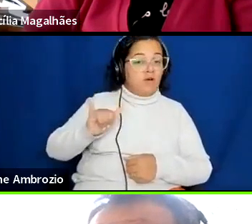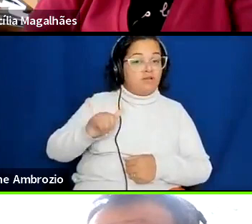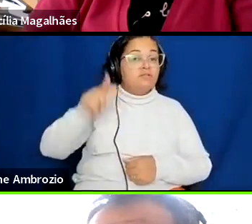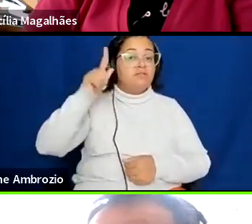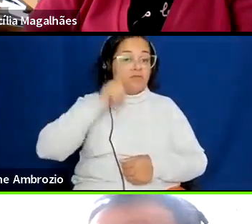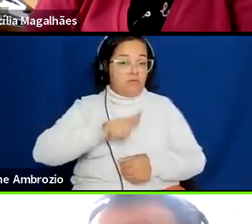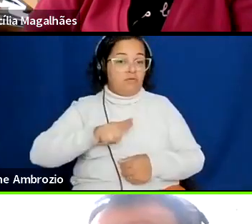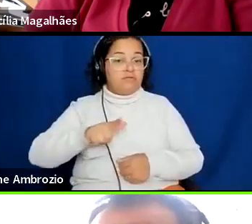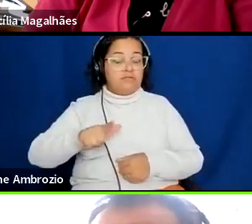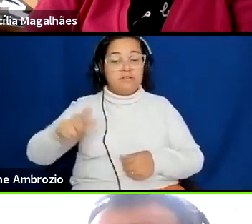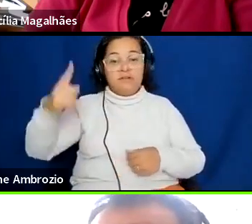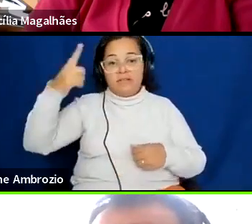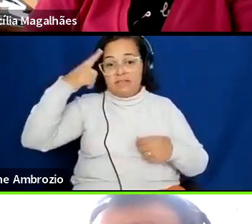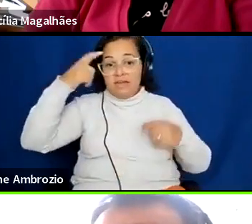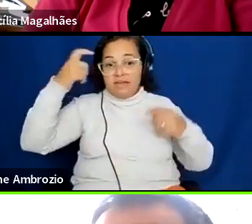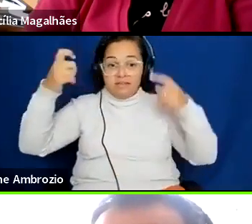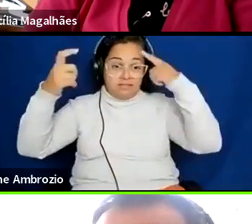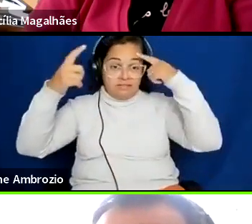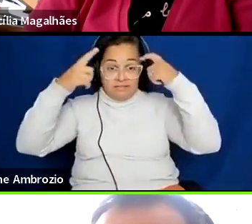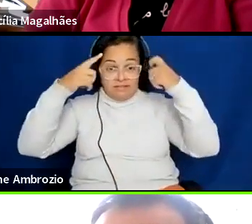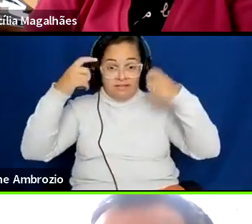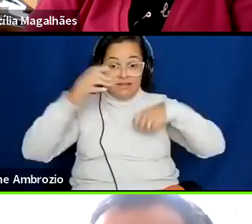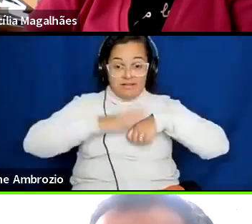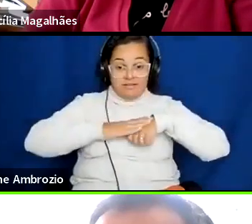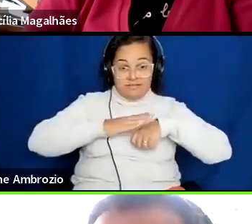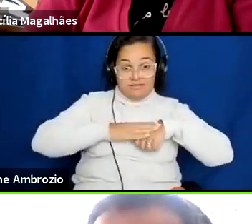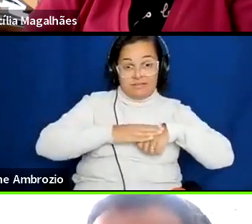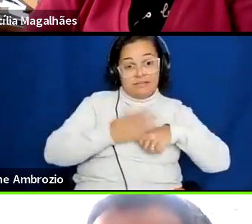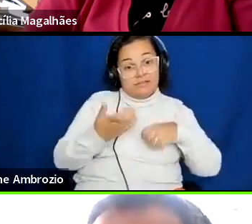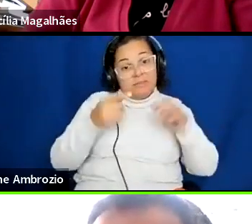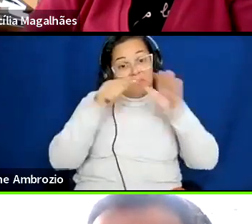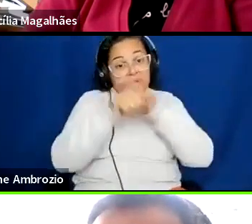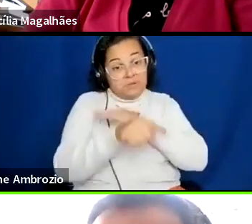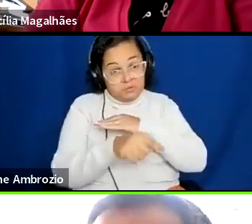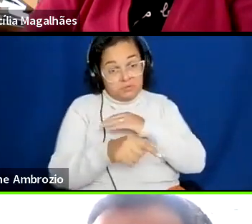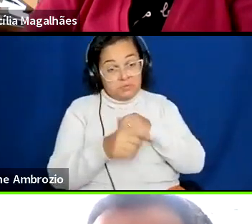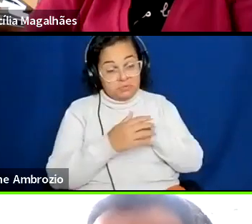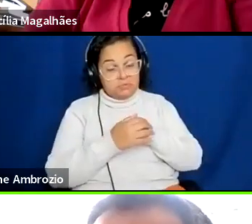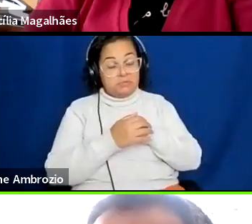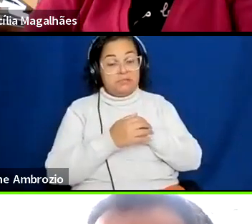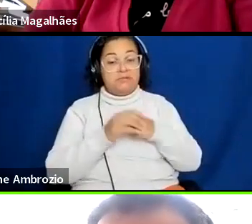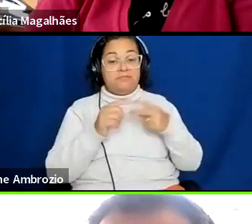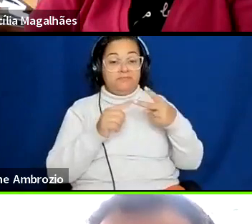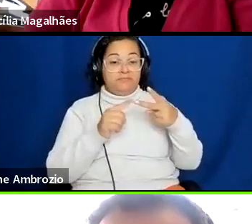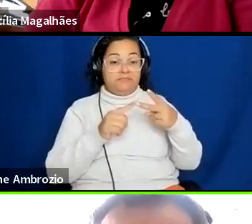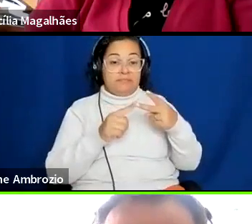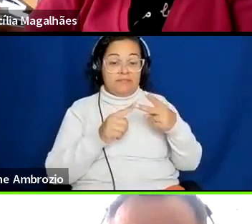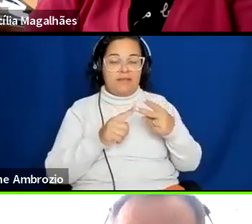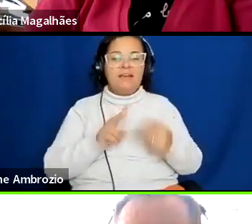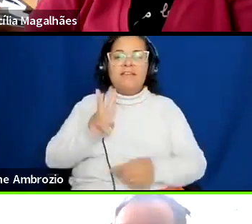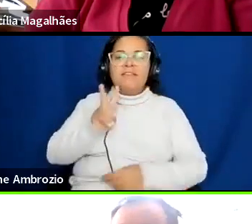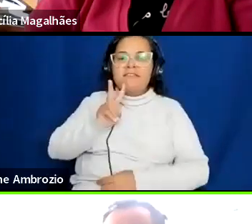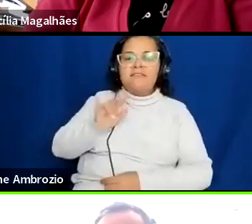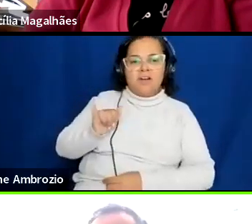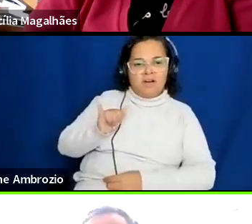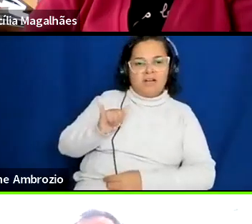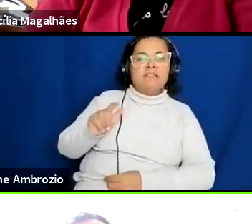question, I would like to know if Vygotsky was persecuted by the Stalinist regime.